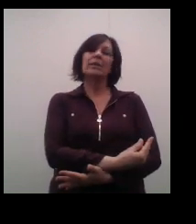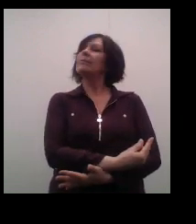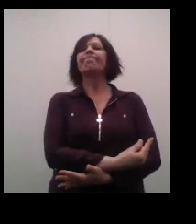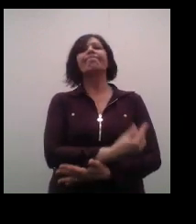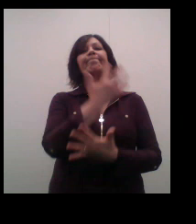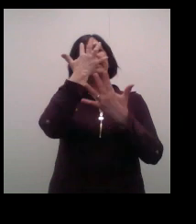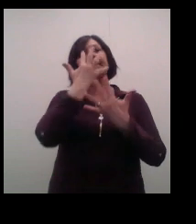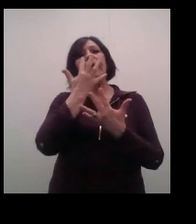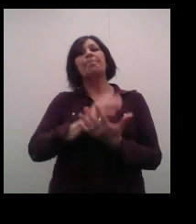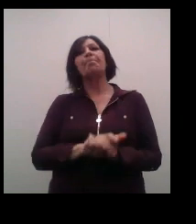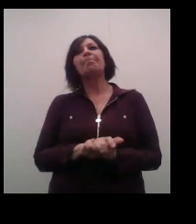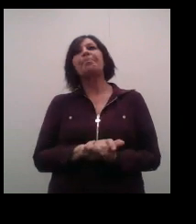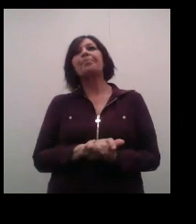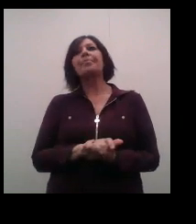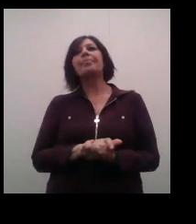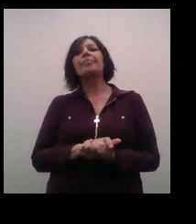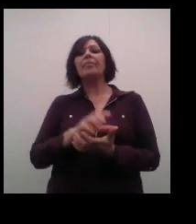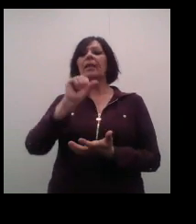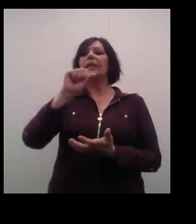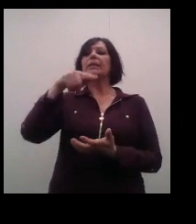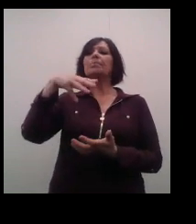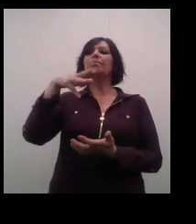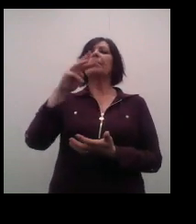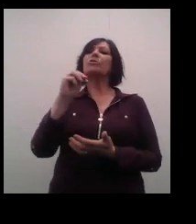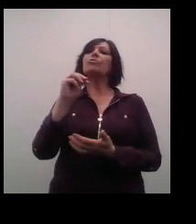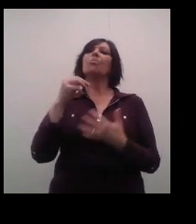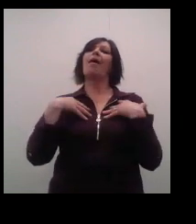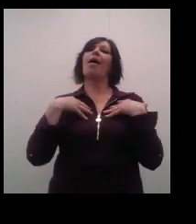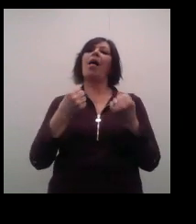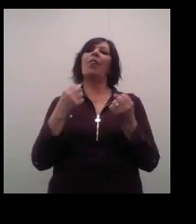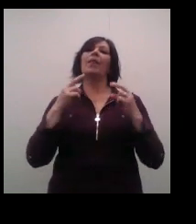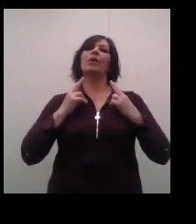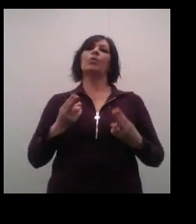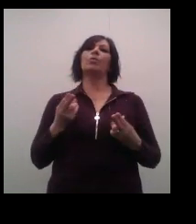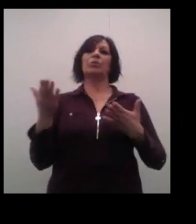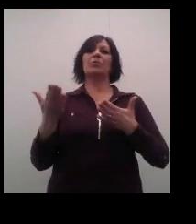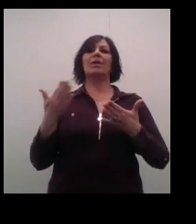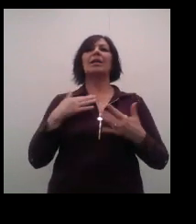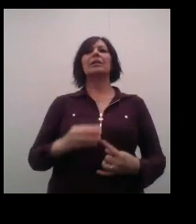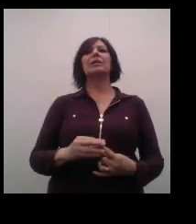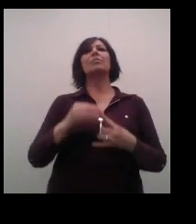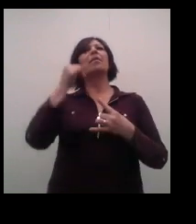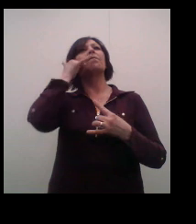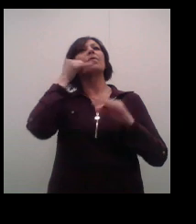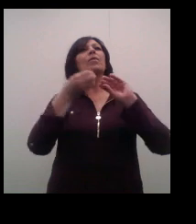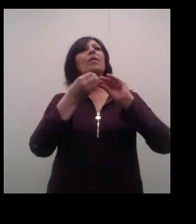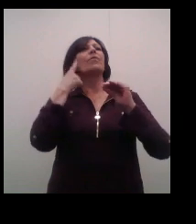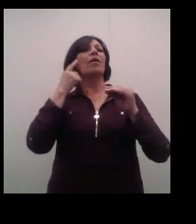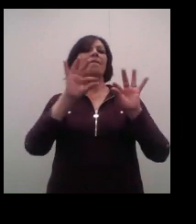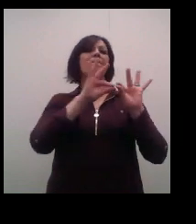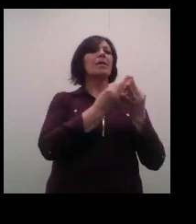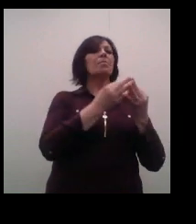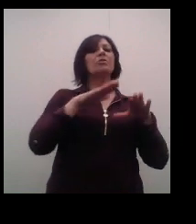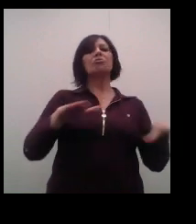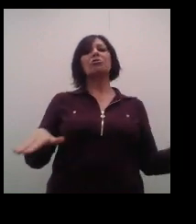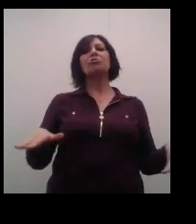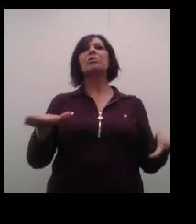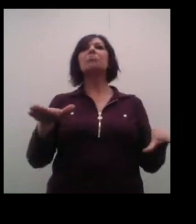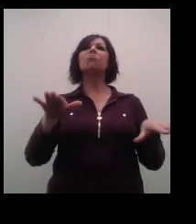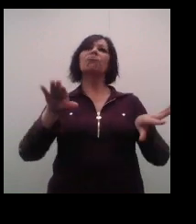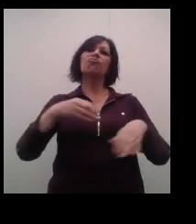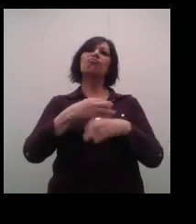very sad. Spectrum Health and Human Services offers a special helpline for families and children in crisis. You can call